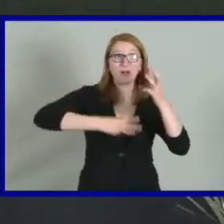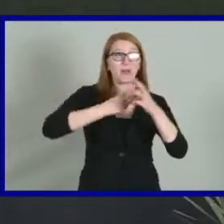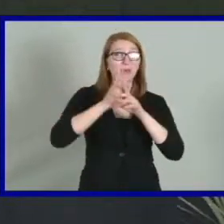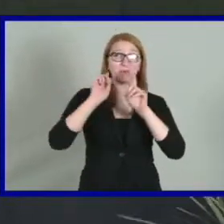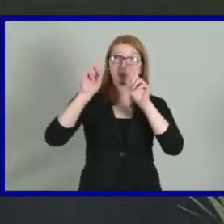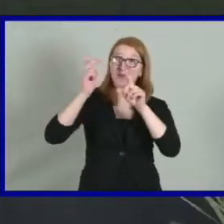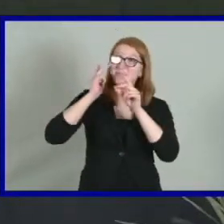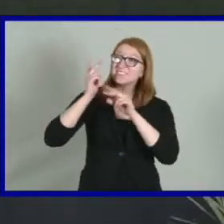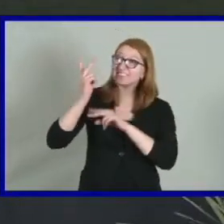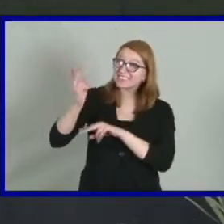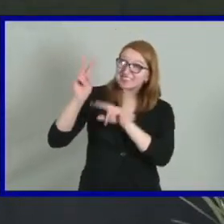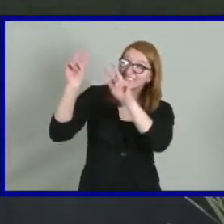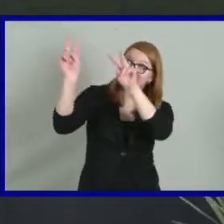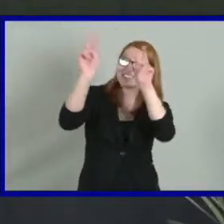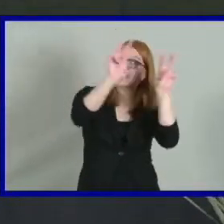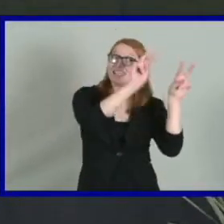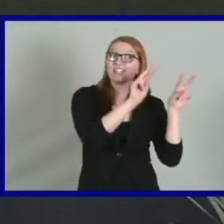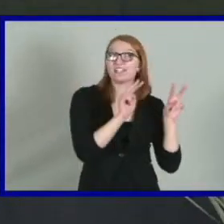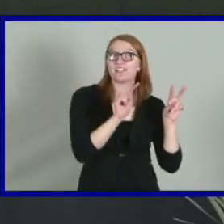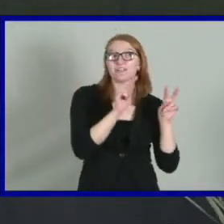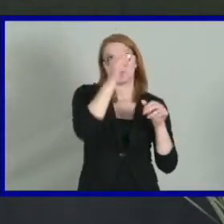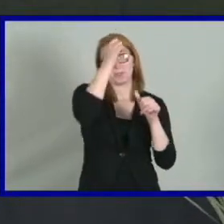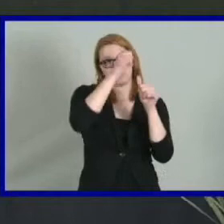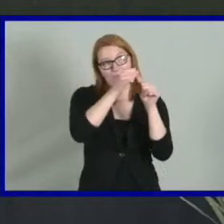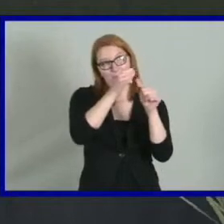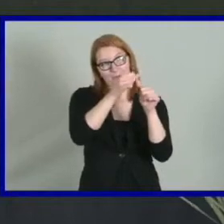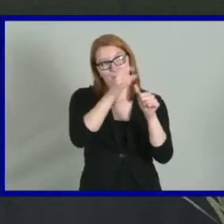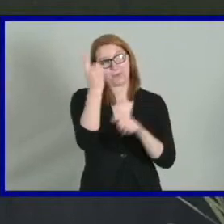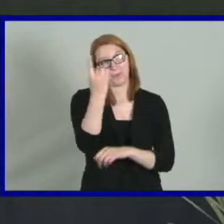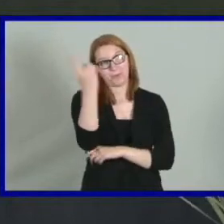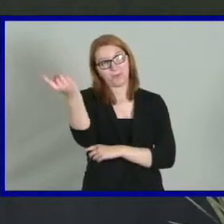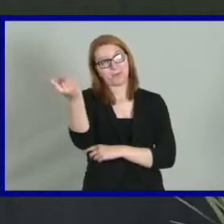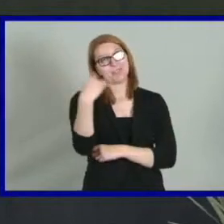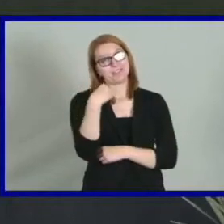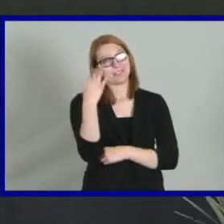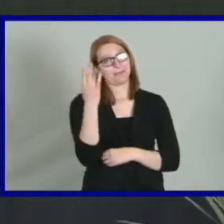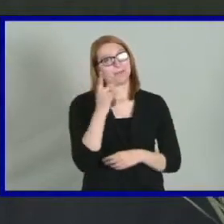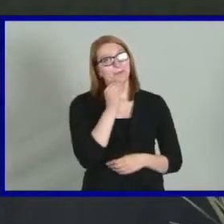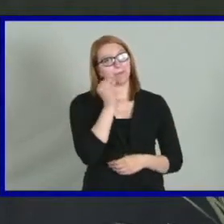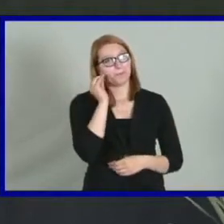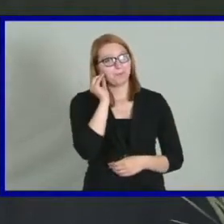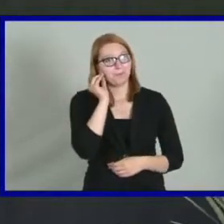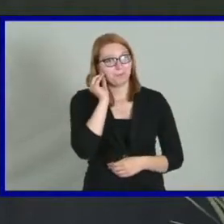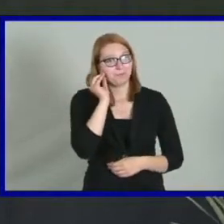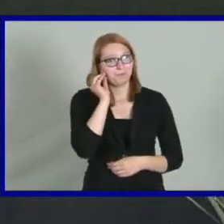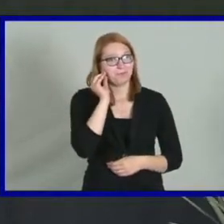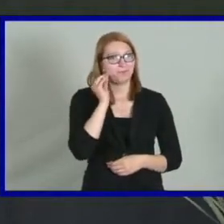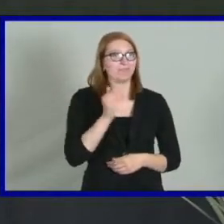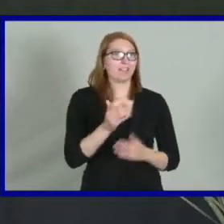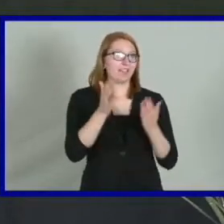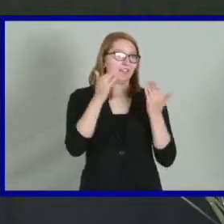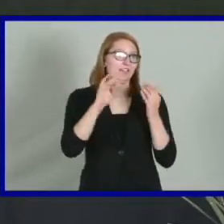But remember, always come home. Number